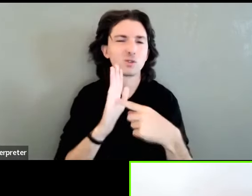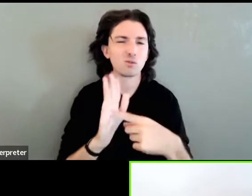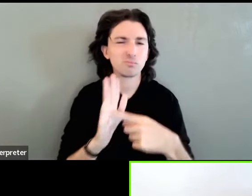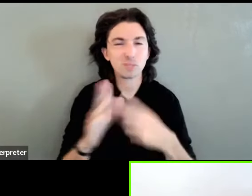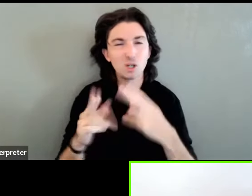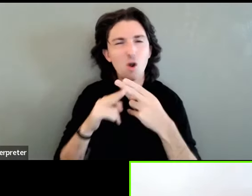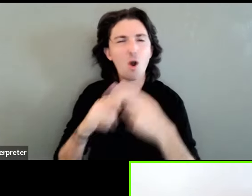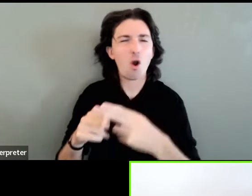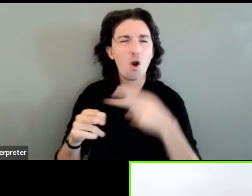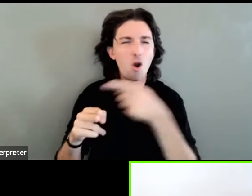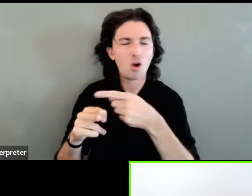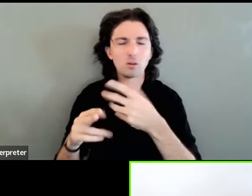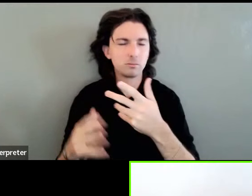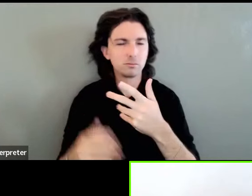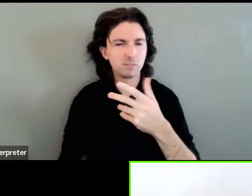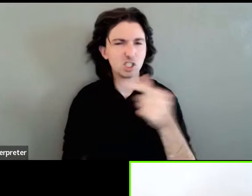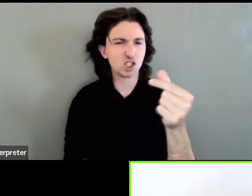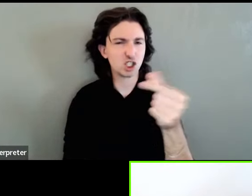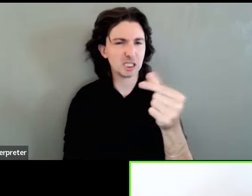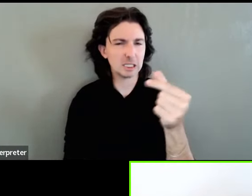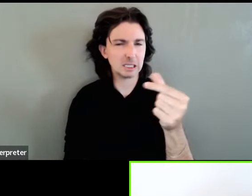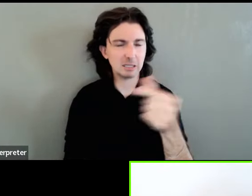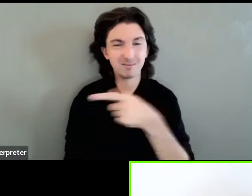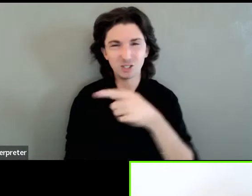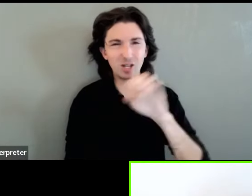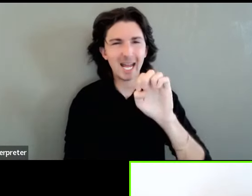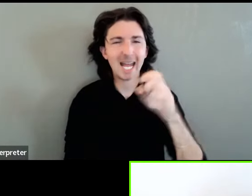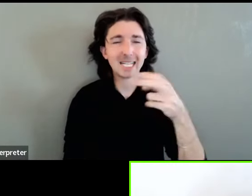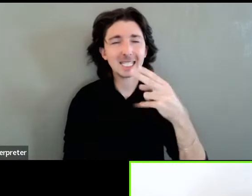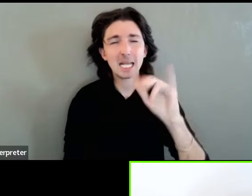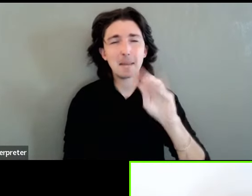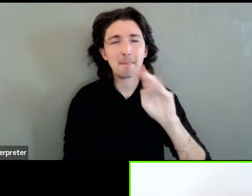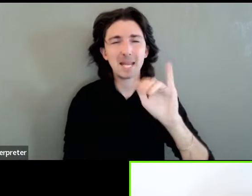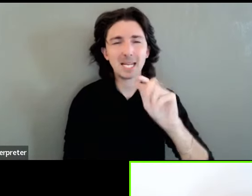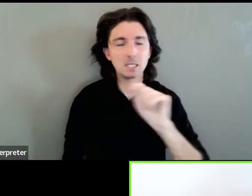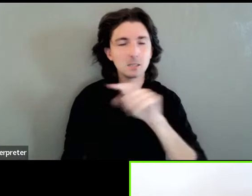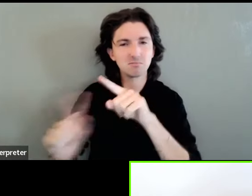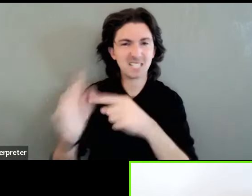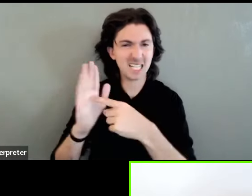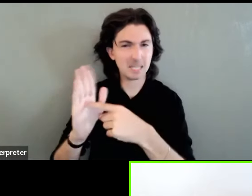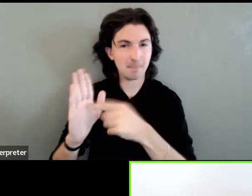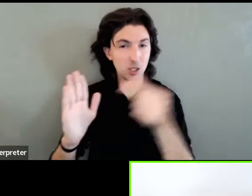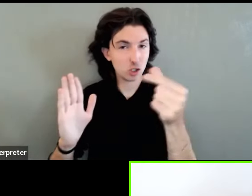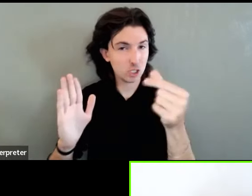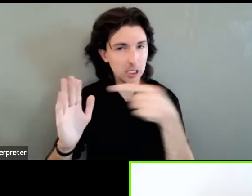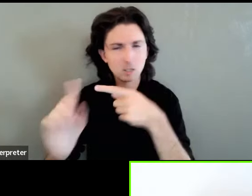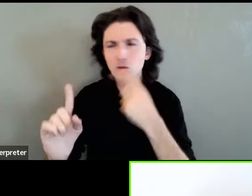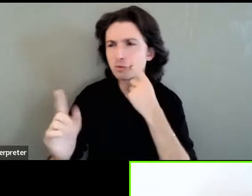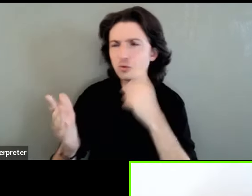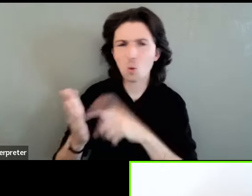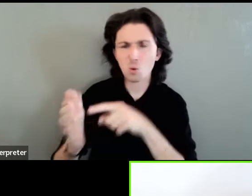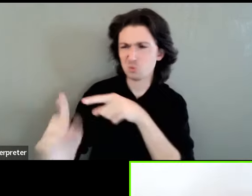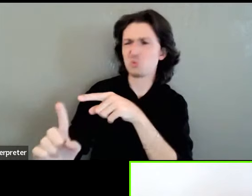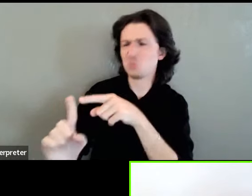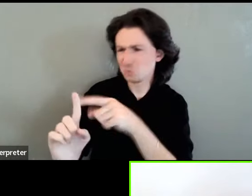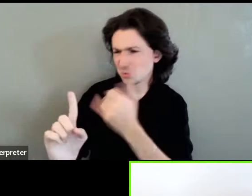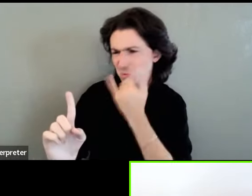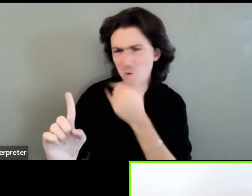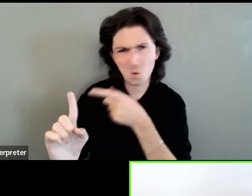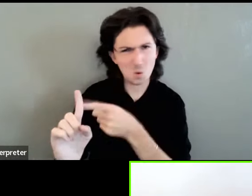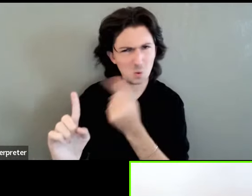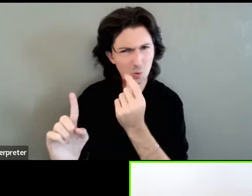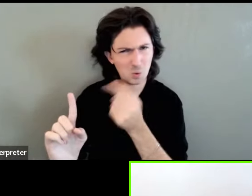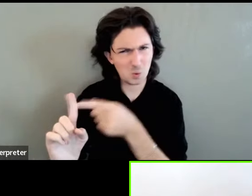question, of course, we want the Exhibit G to be as accurate as possible. So if you notice an error on the Exhibit G, we'd encourage you to bring that to the attention